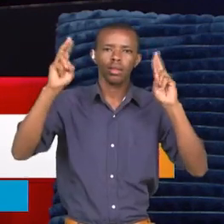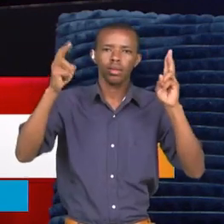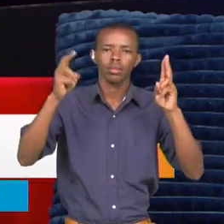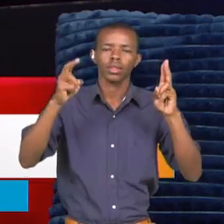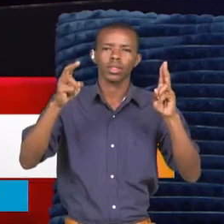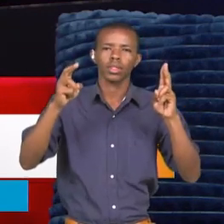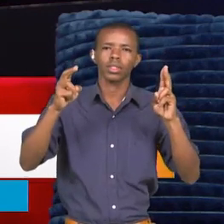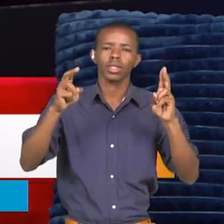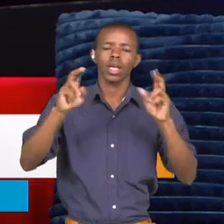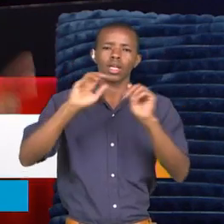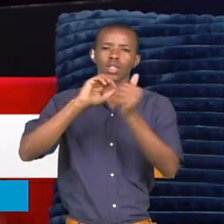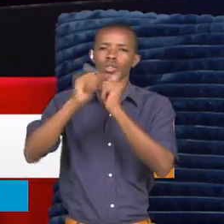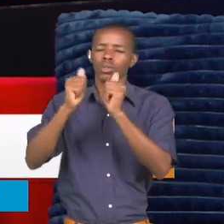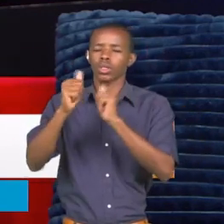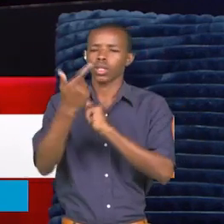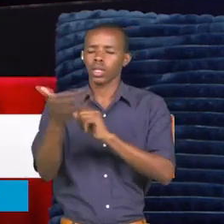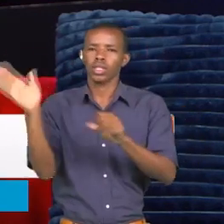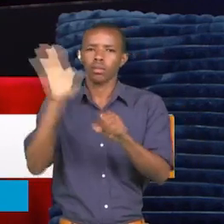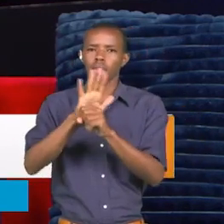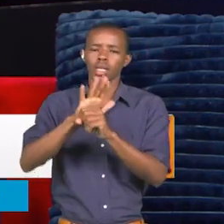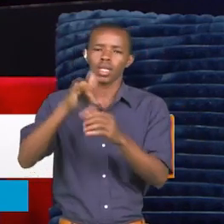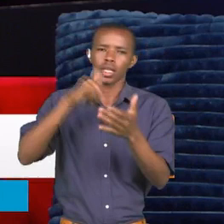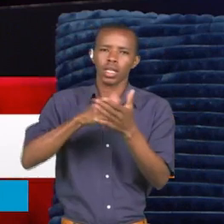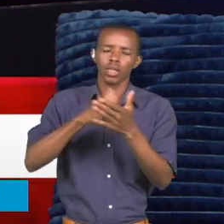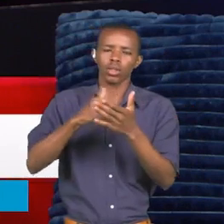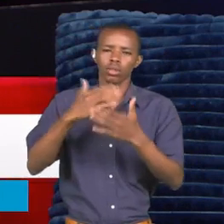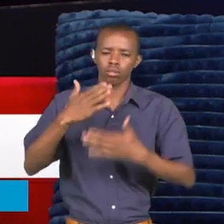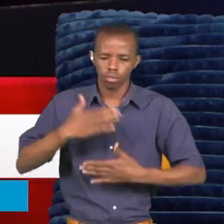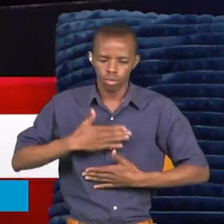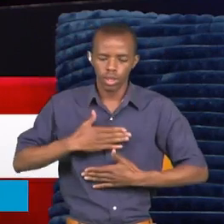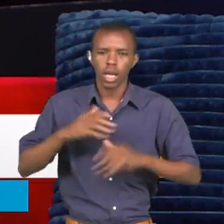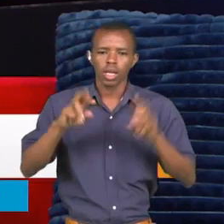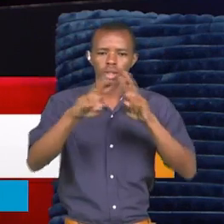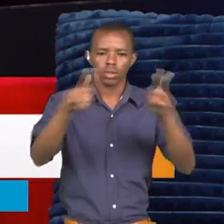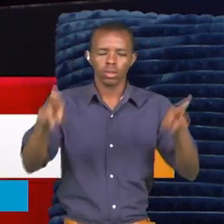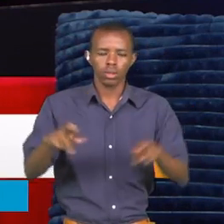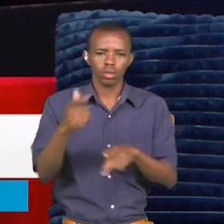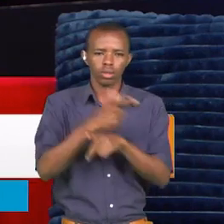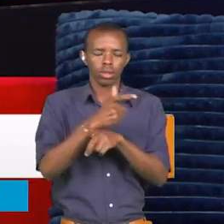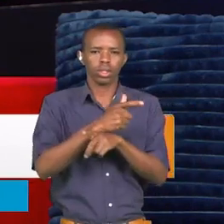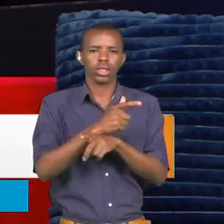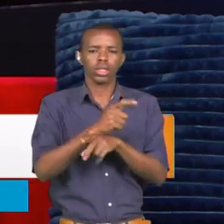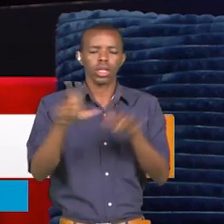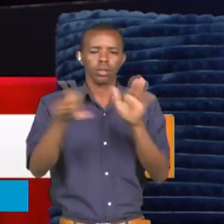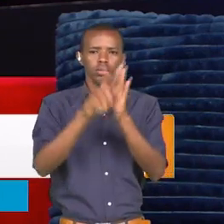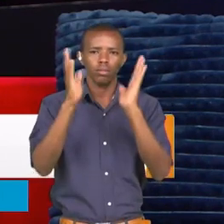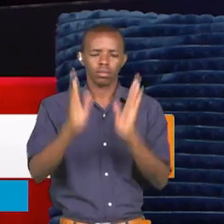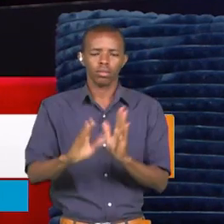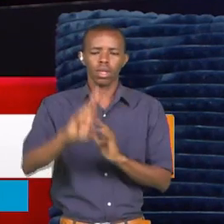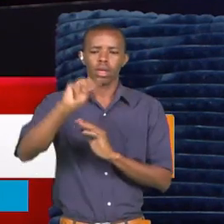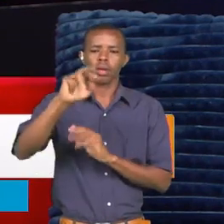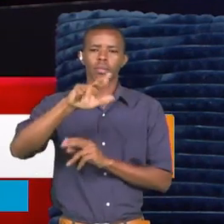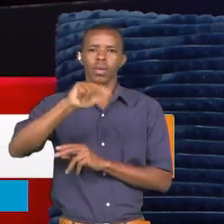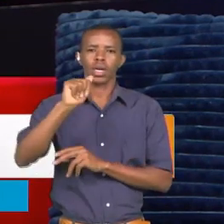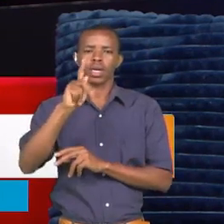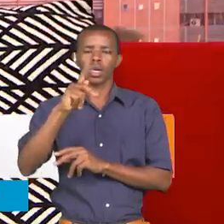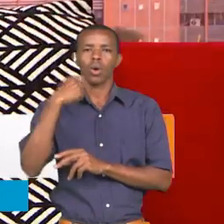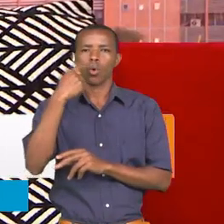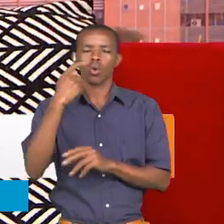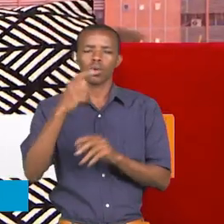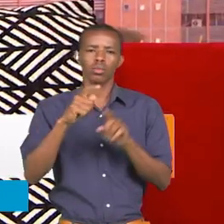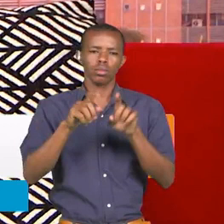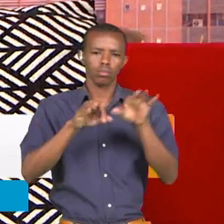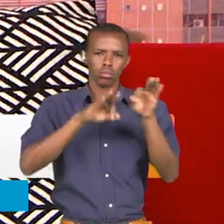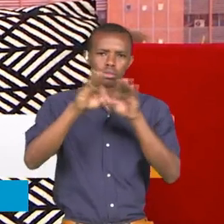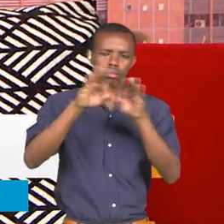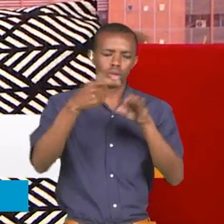matter sports and so many things, including endorsements. And with us in studio is Mr. Wakili himself, Mark Omu, who will be taking